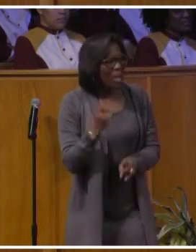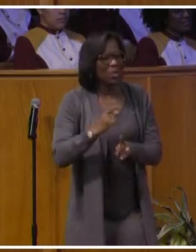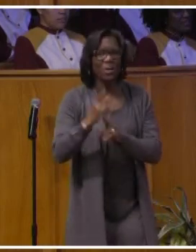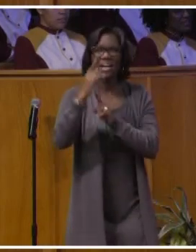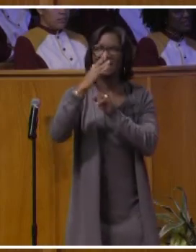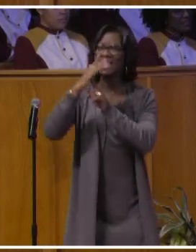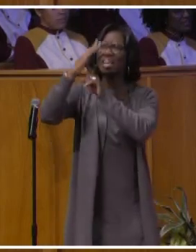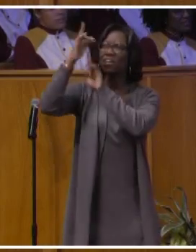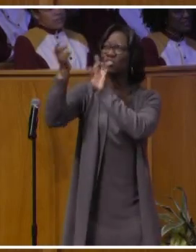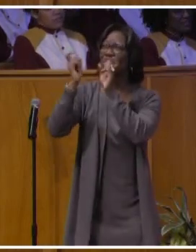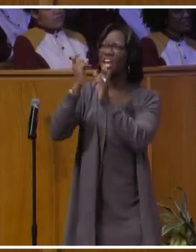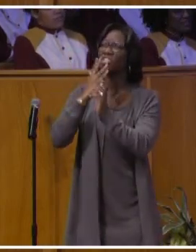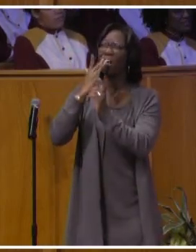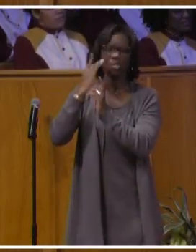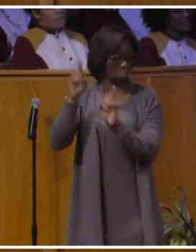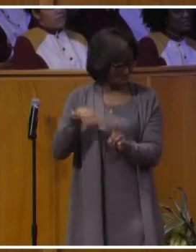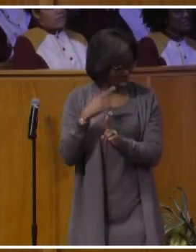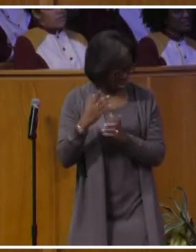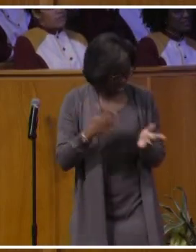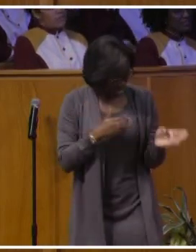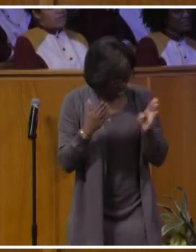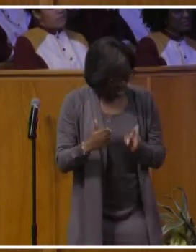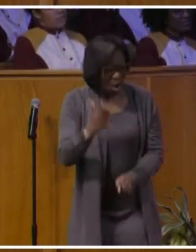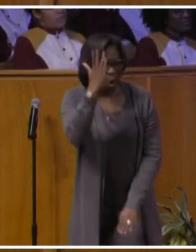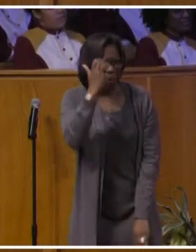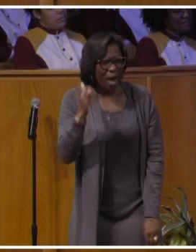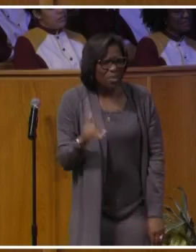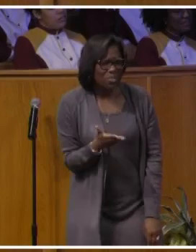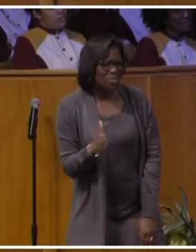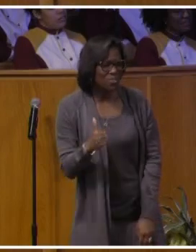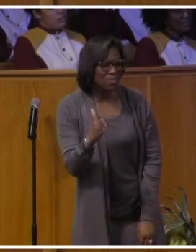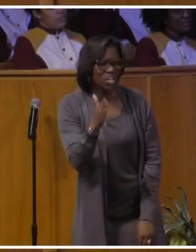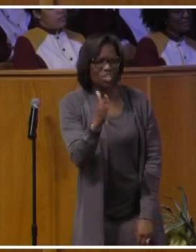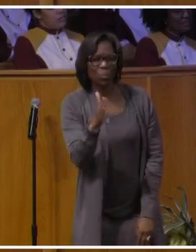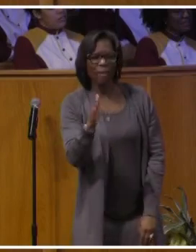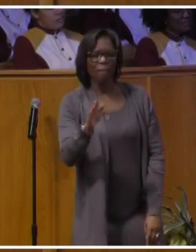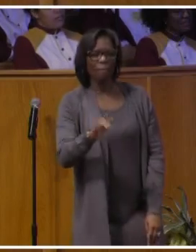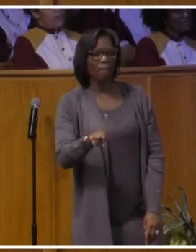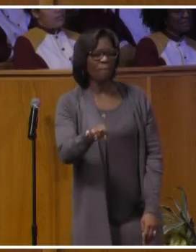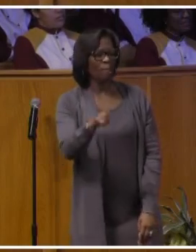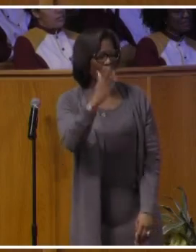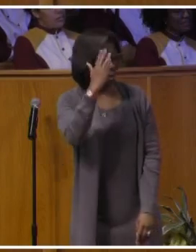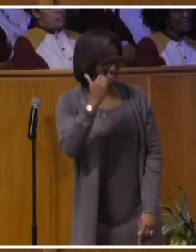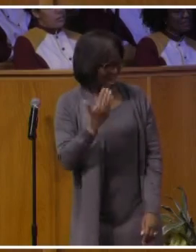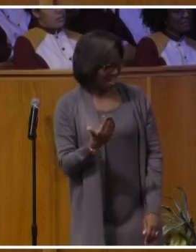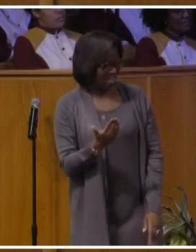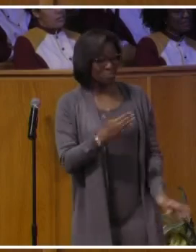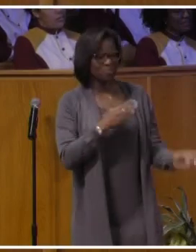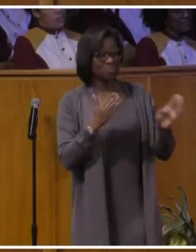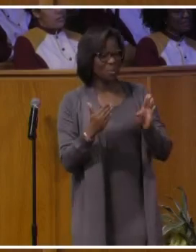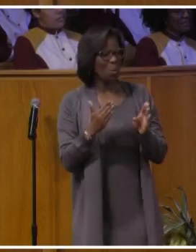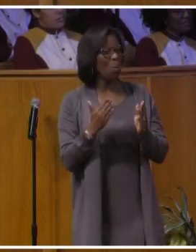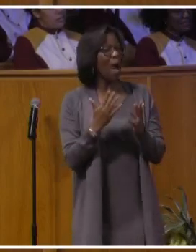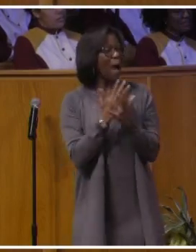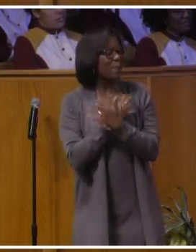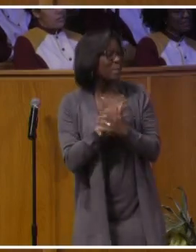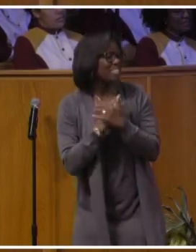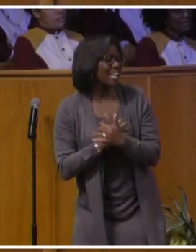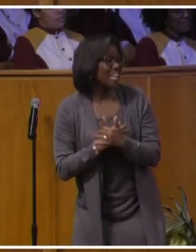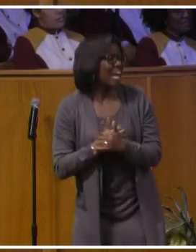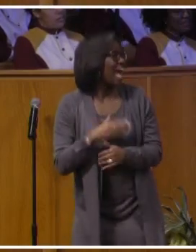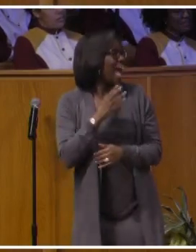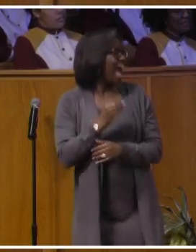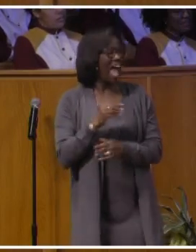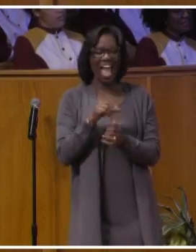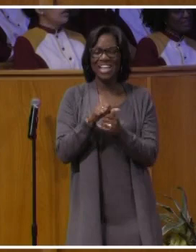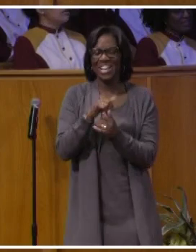leaves change color? Why do the fish swim upstream? Why is there grizzly in the bear and bow